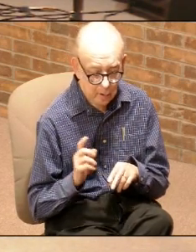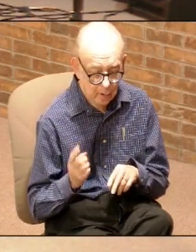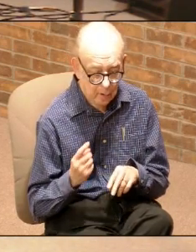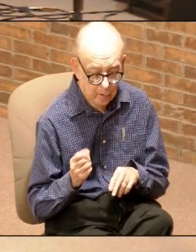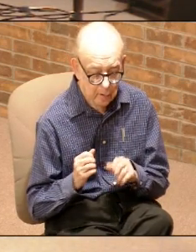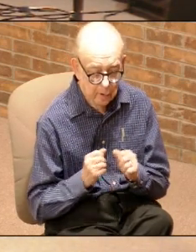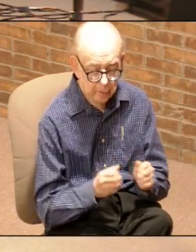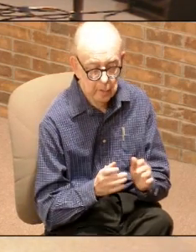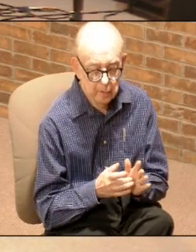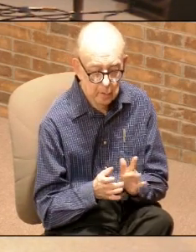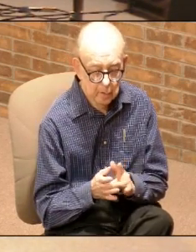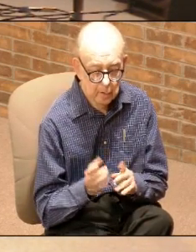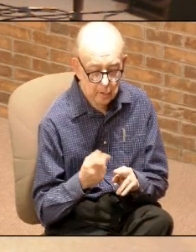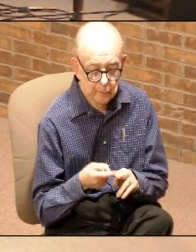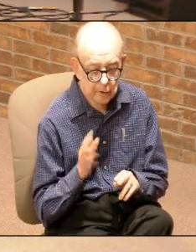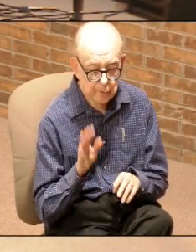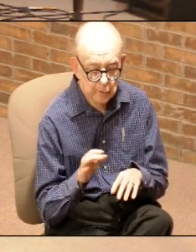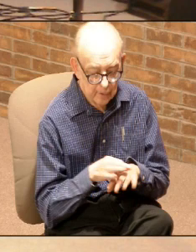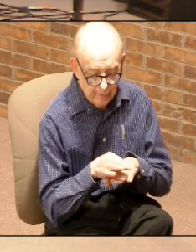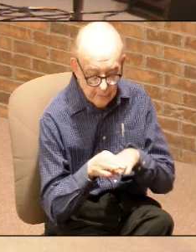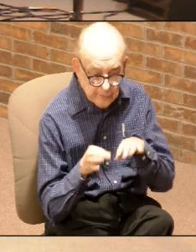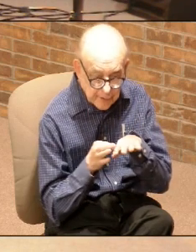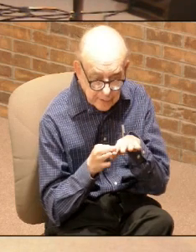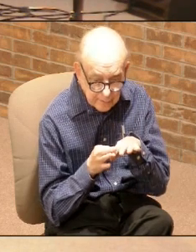You only follow Jesus from your feet.